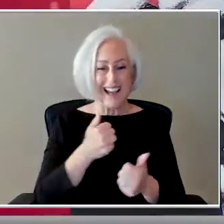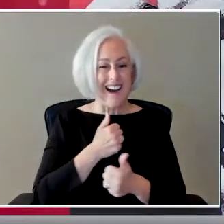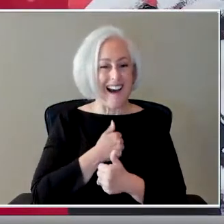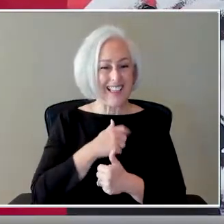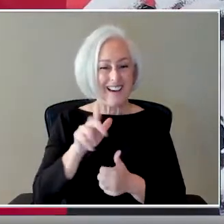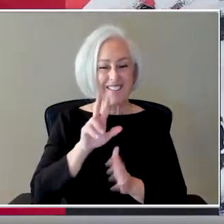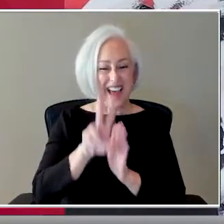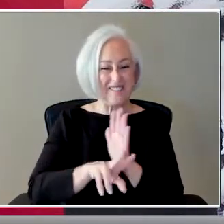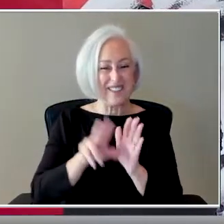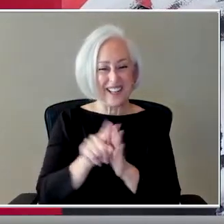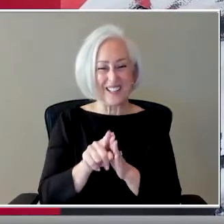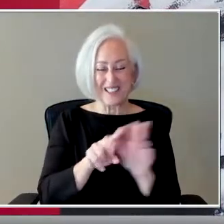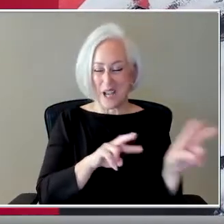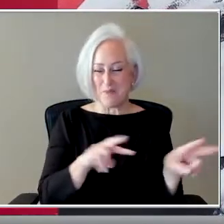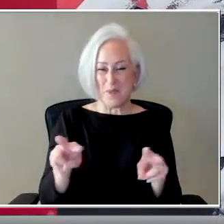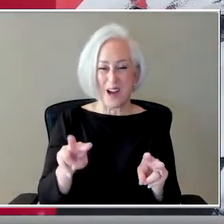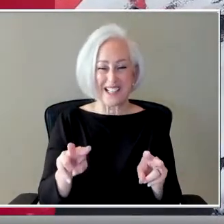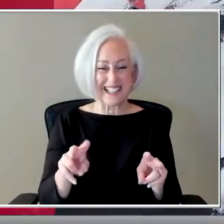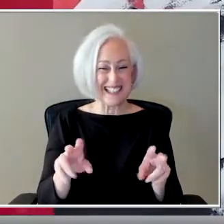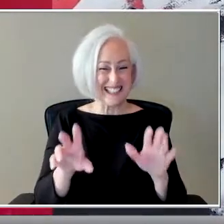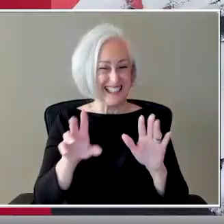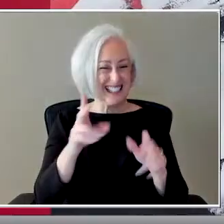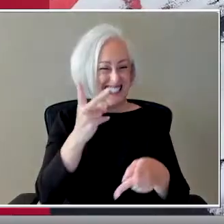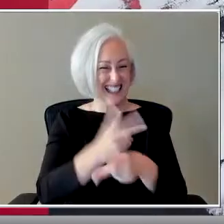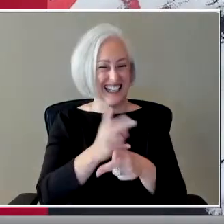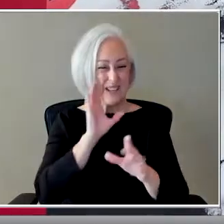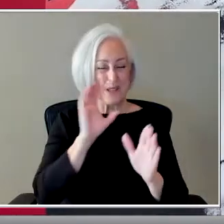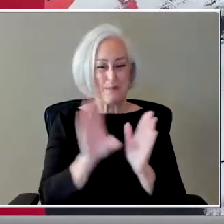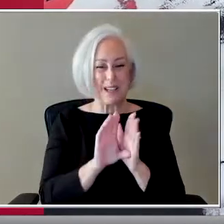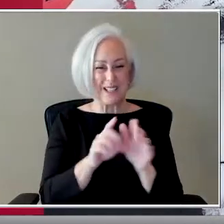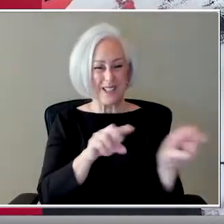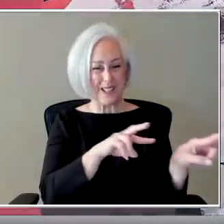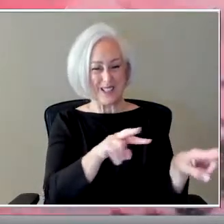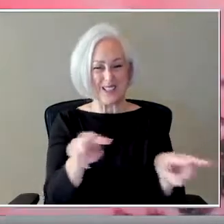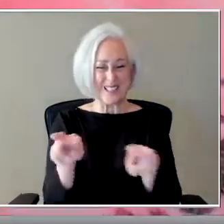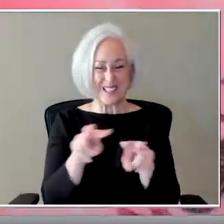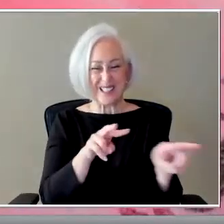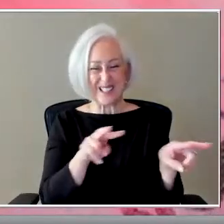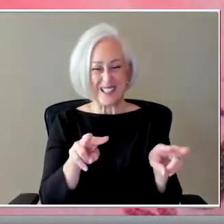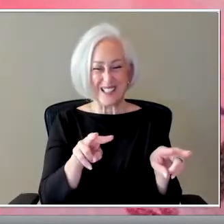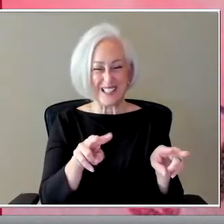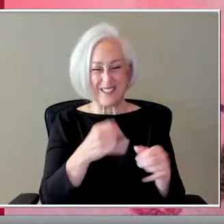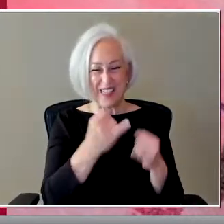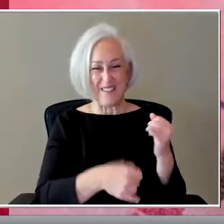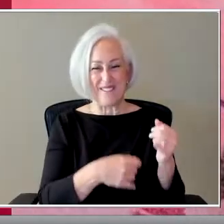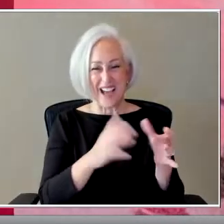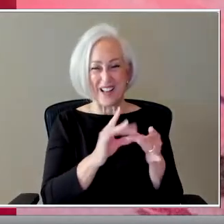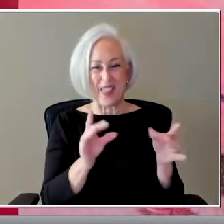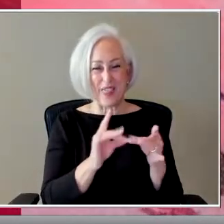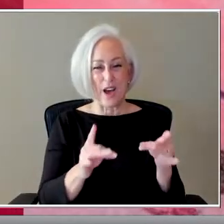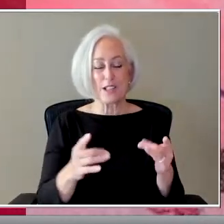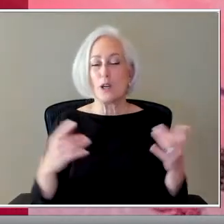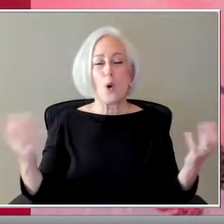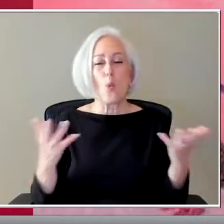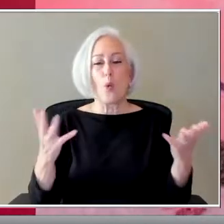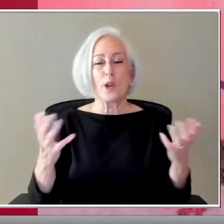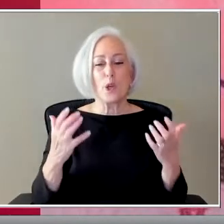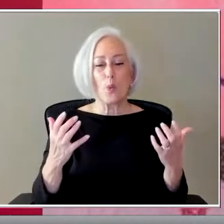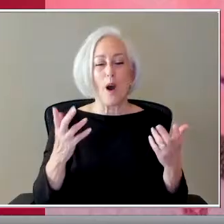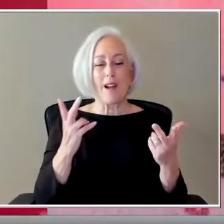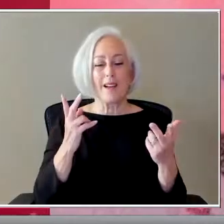and I hope we can keep these pictures up as the doctors give us their final thoughts. Dr. Parrish, what do you want our viewers to know as they look at